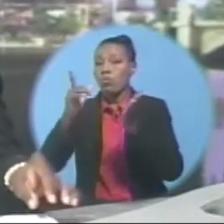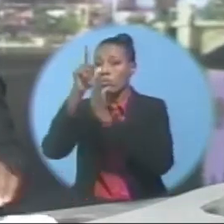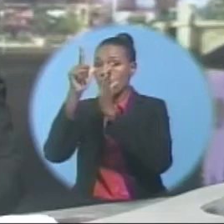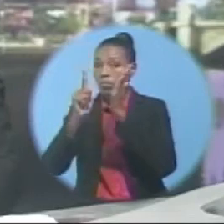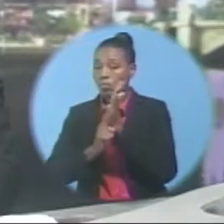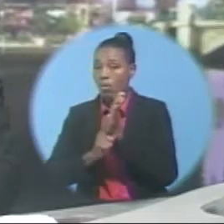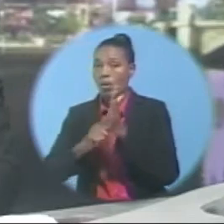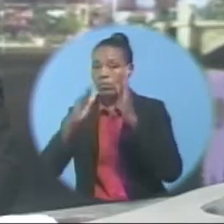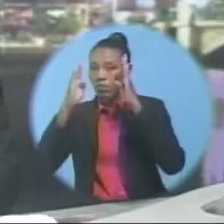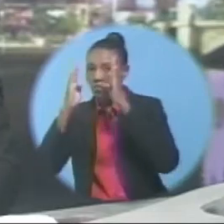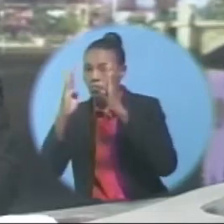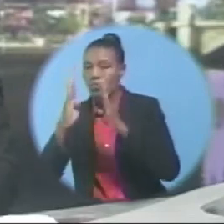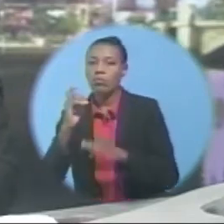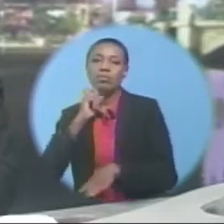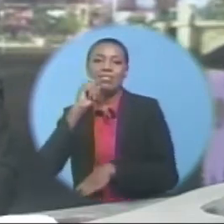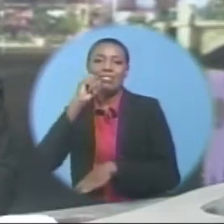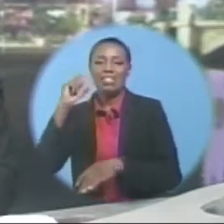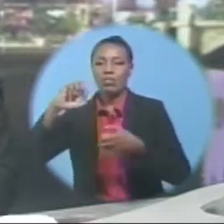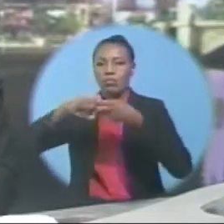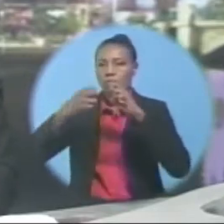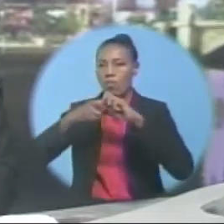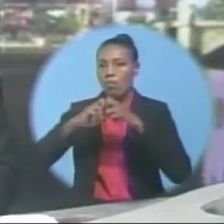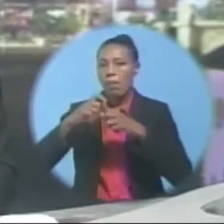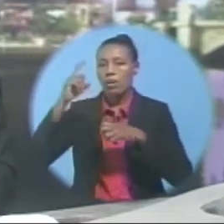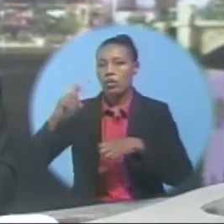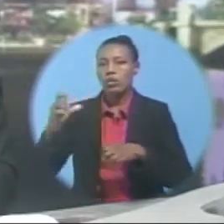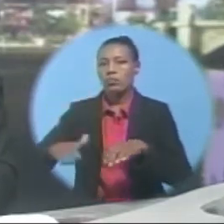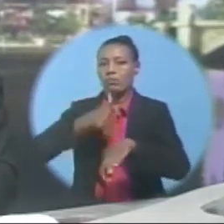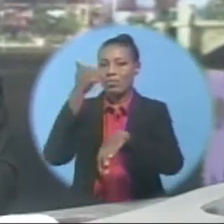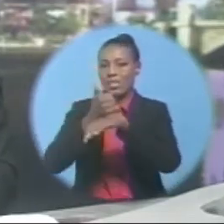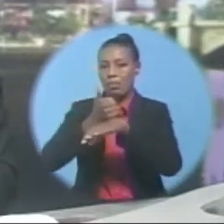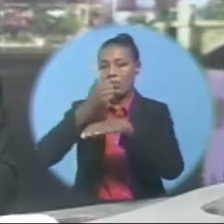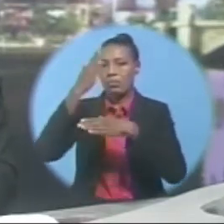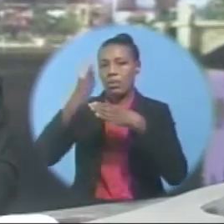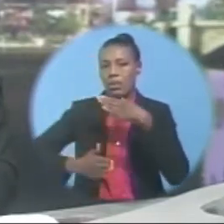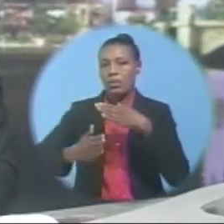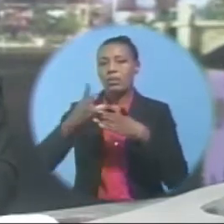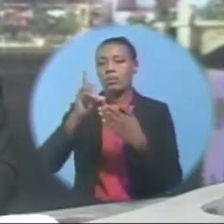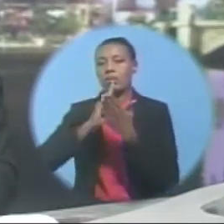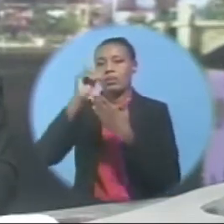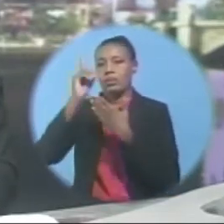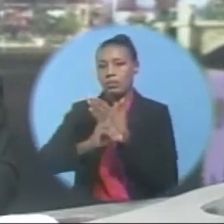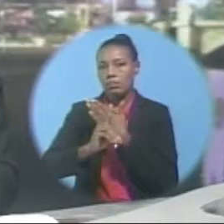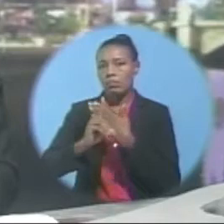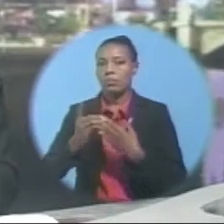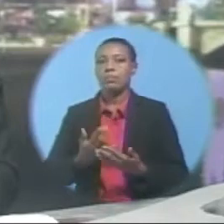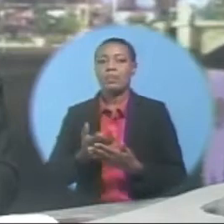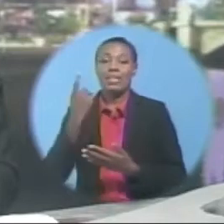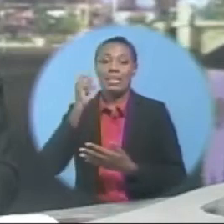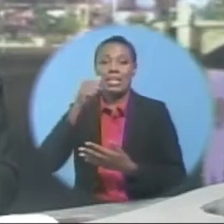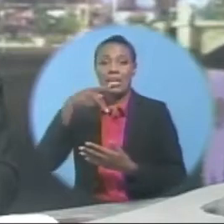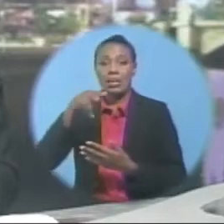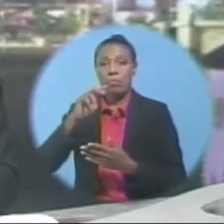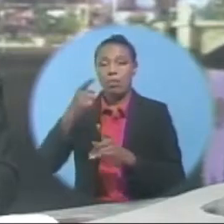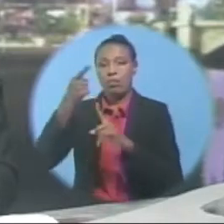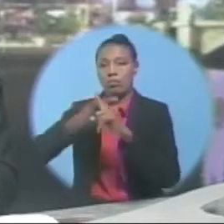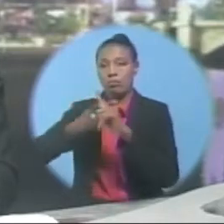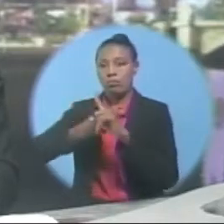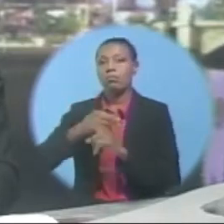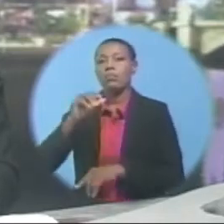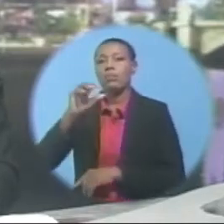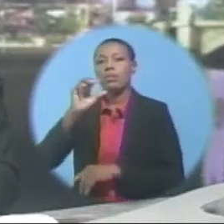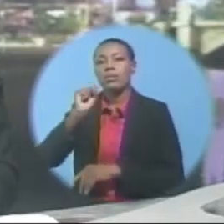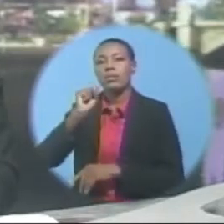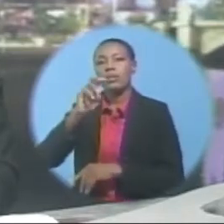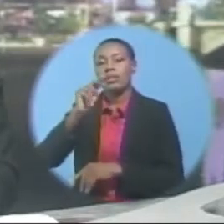sexual harassment should be in place by the end of the year. Back in April, Labour Minister Senator Esther Bayer-Suku said